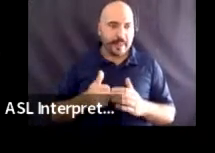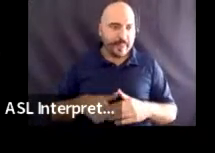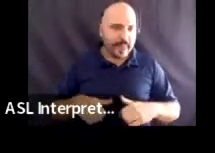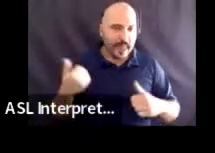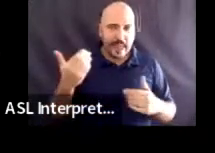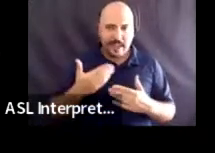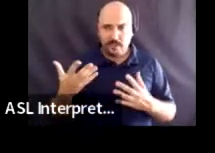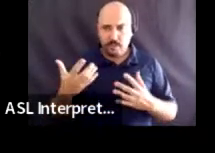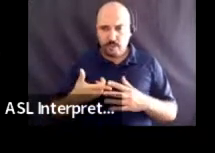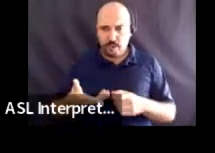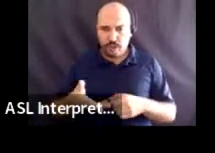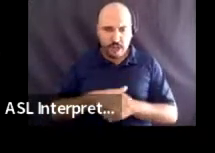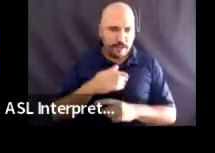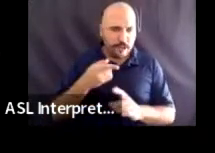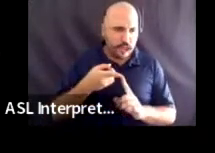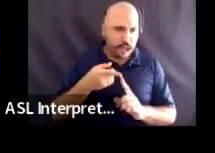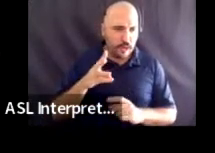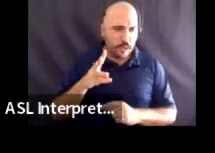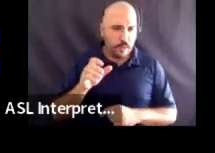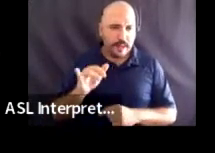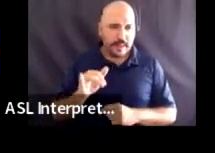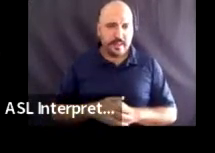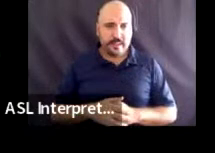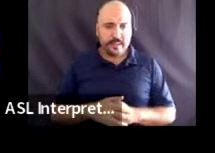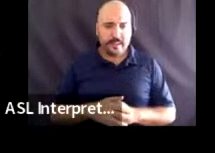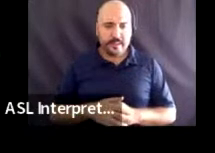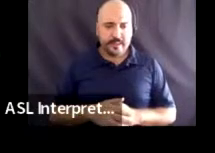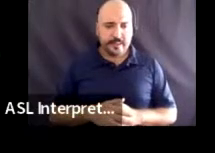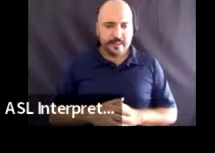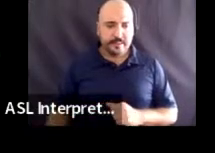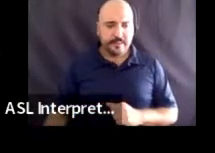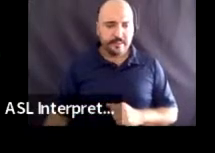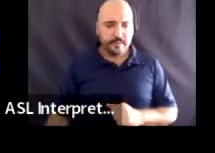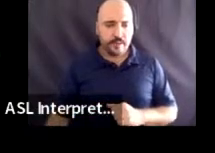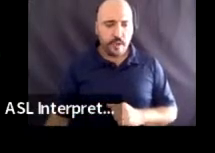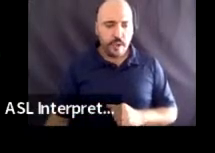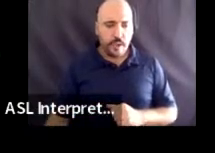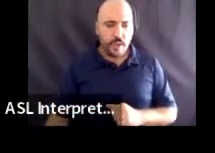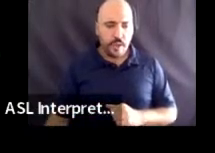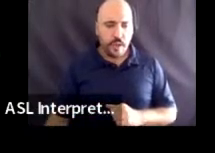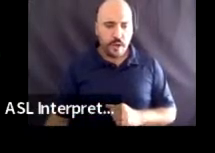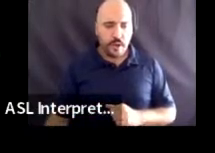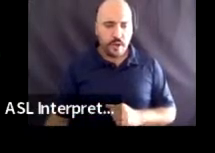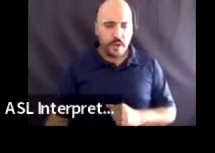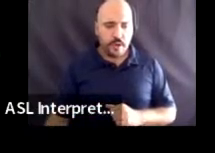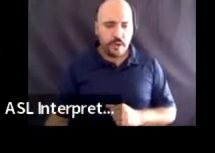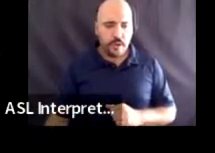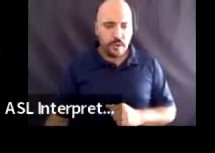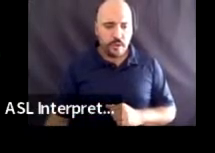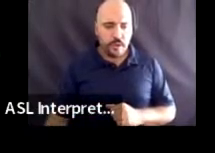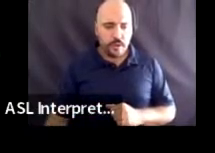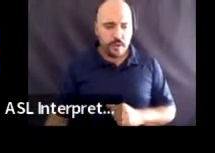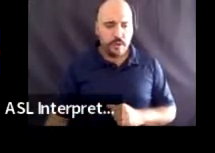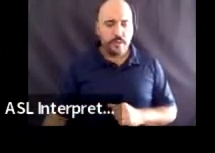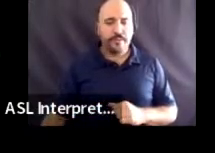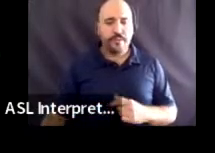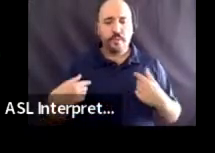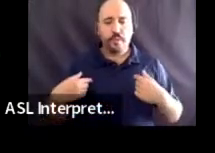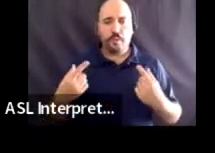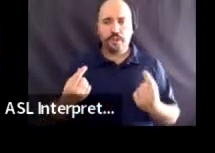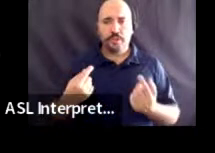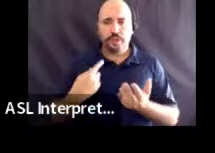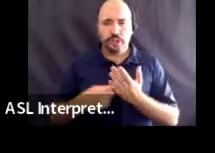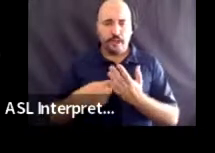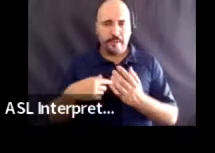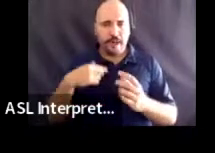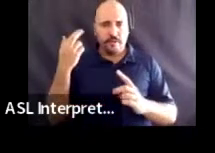to cover there, Wally, that I might have missed? What I want to do is kind of just talk about our rationalization